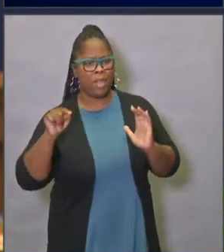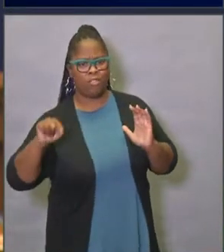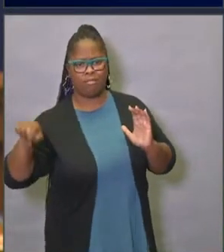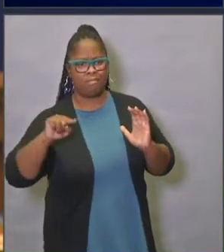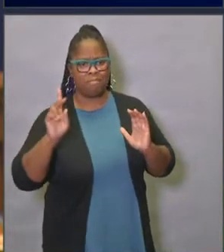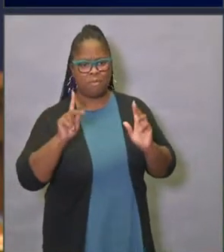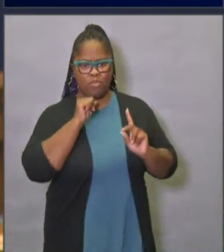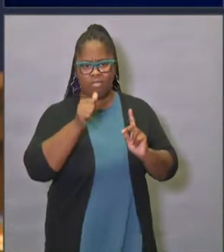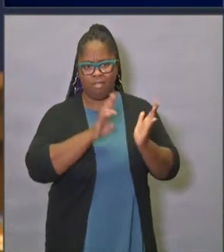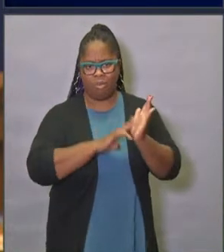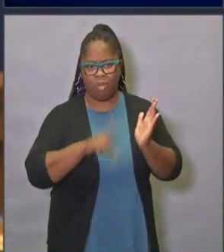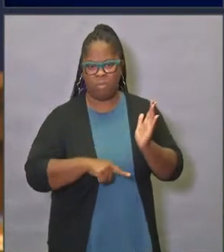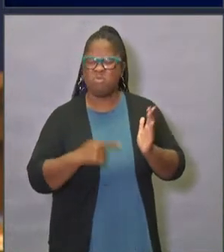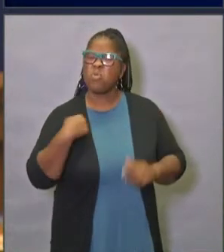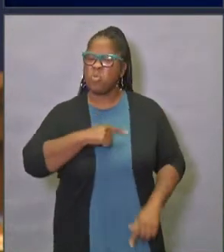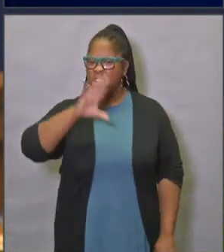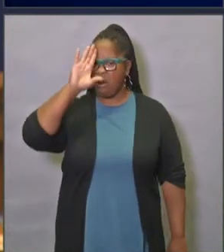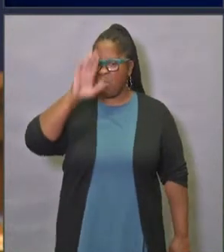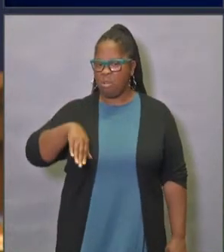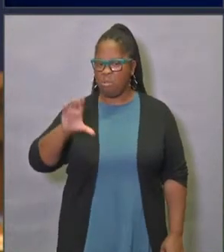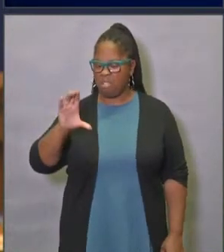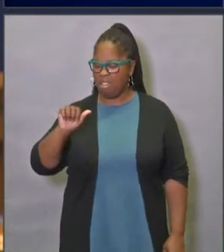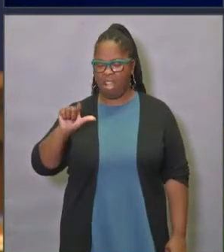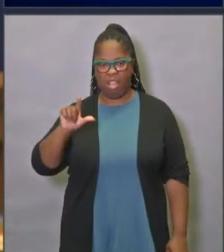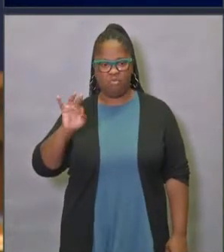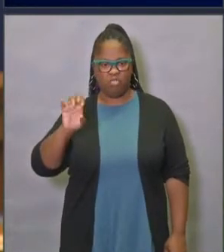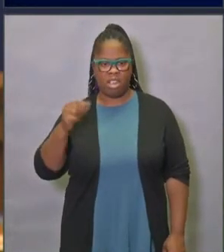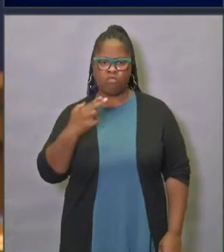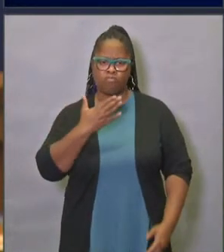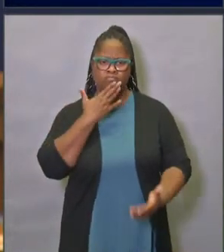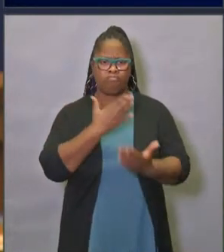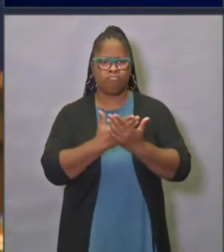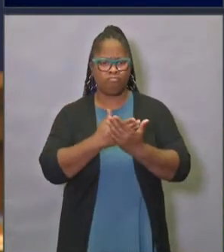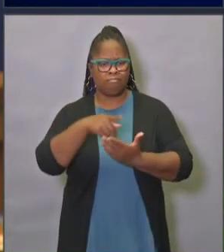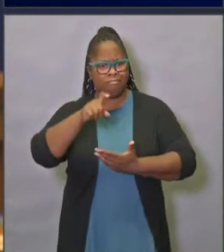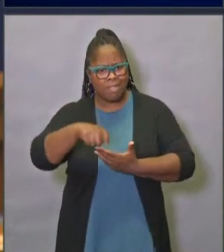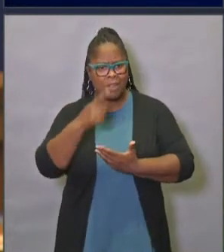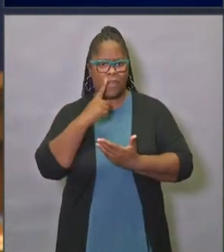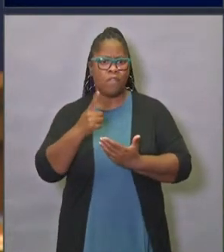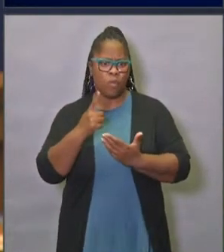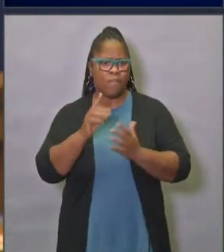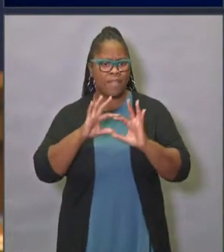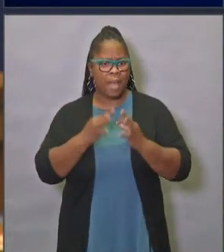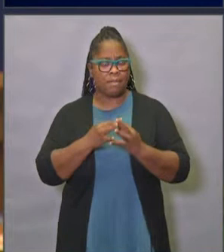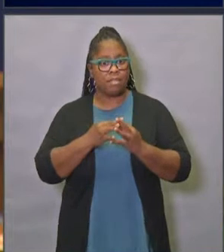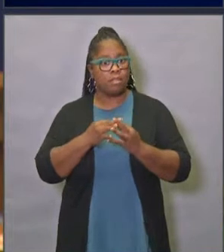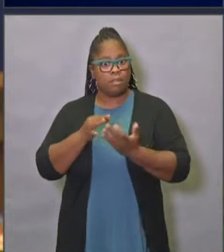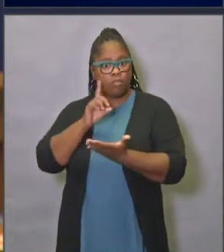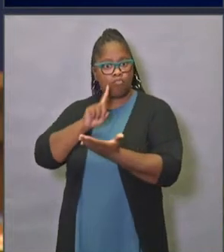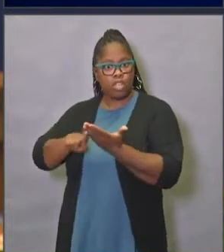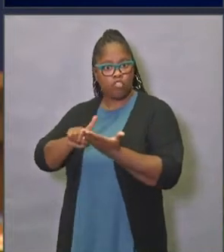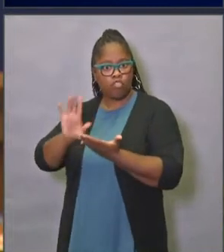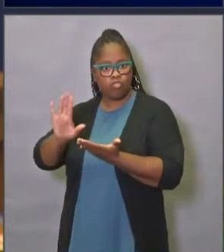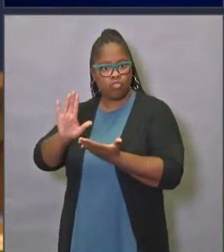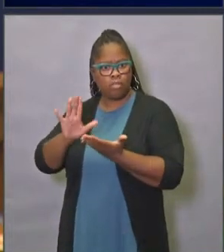that CalFresh was a critical food safety net for low-income families, and this research shows just how important it is